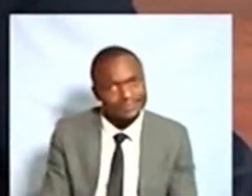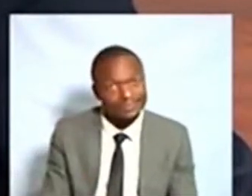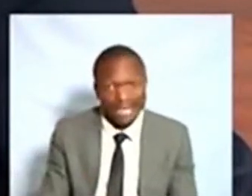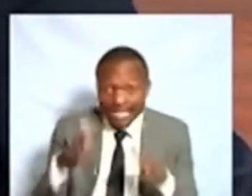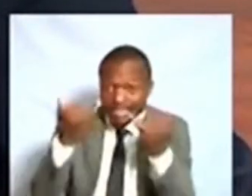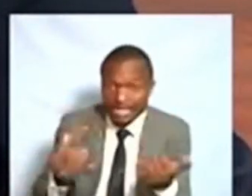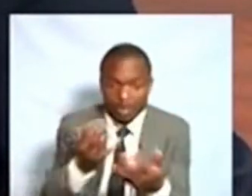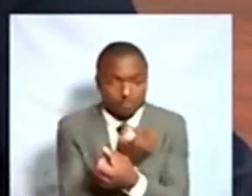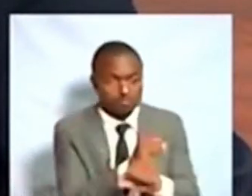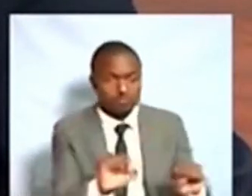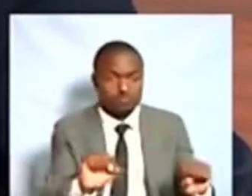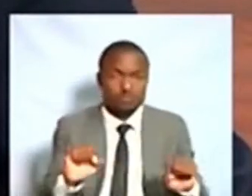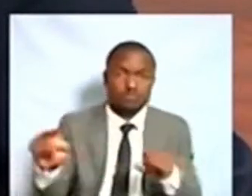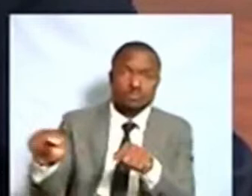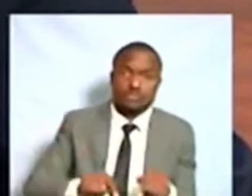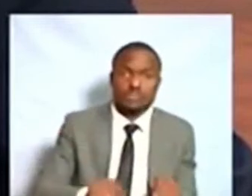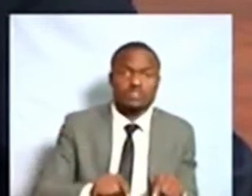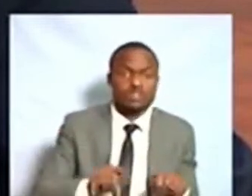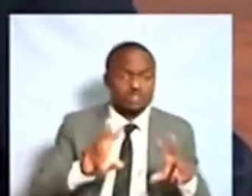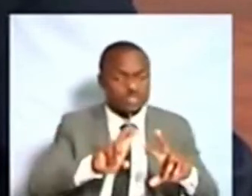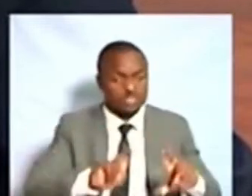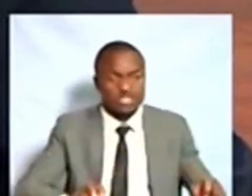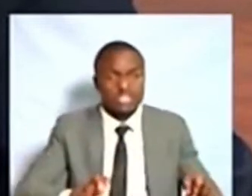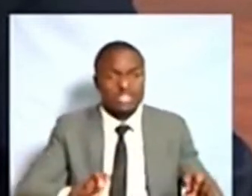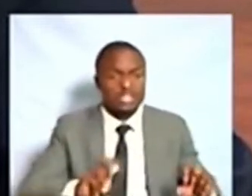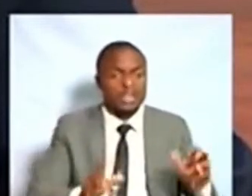Now solution has come, go to appendix 8.